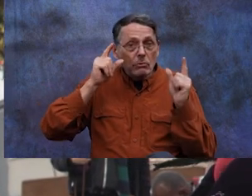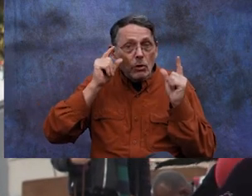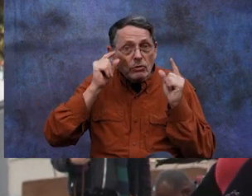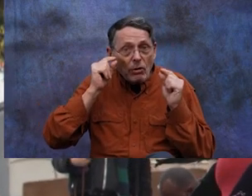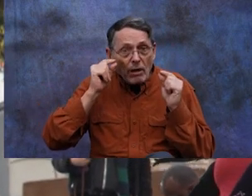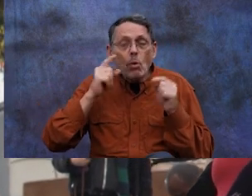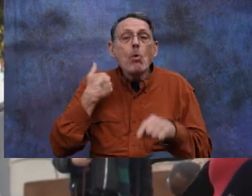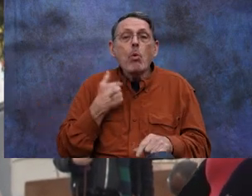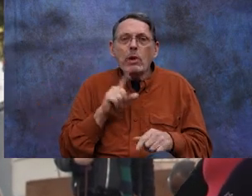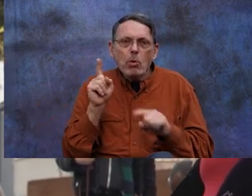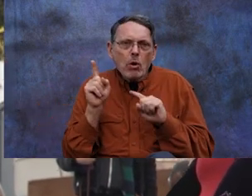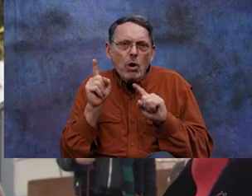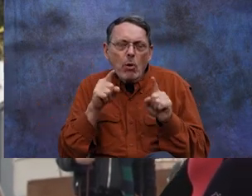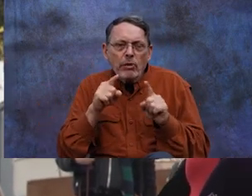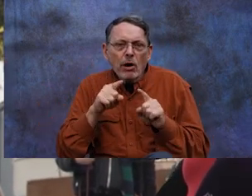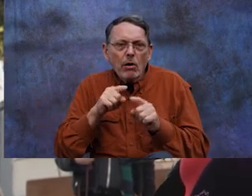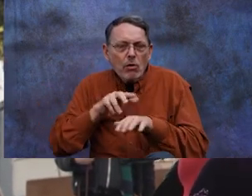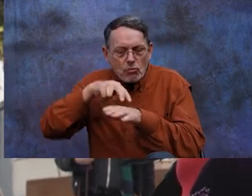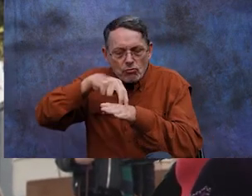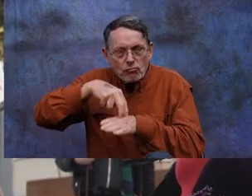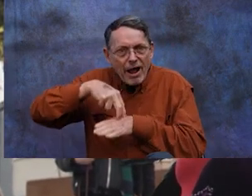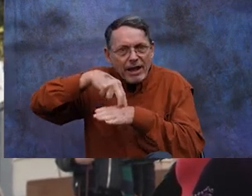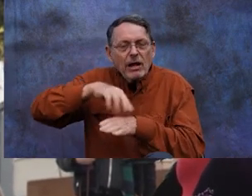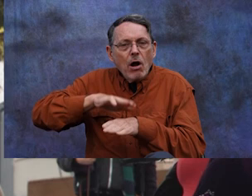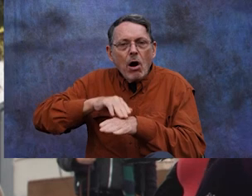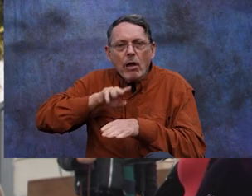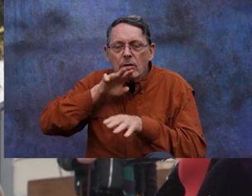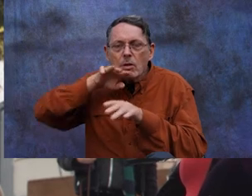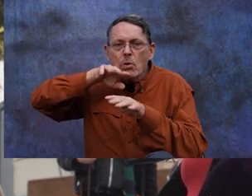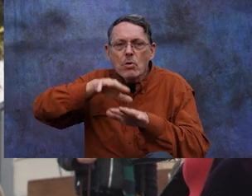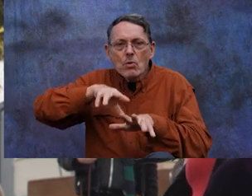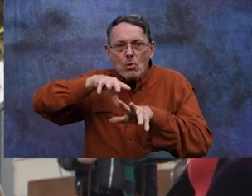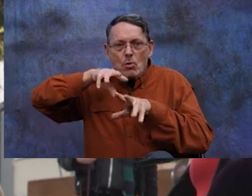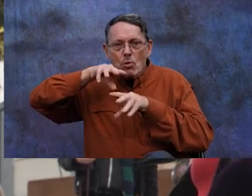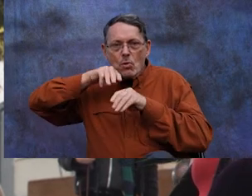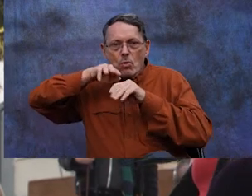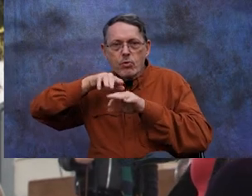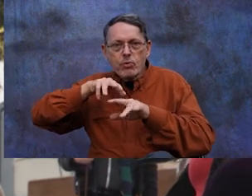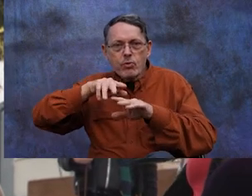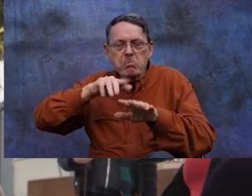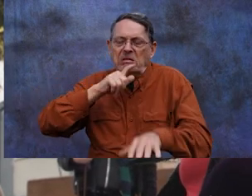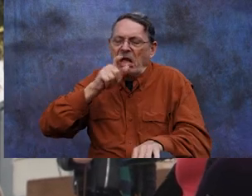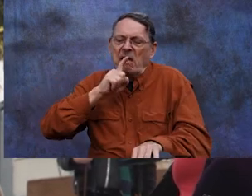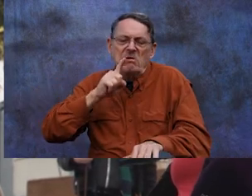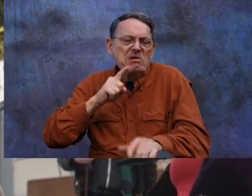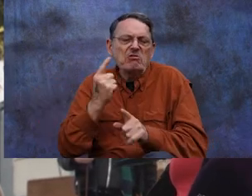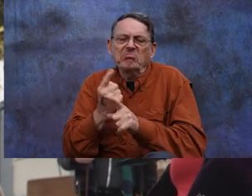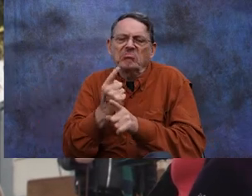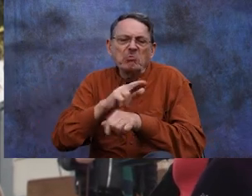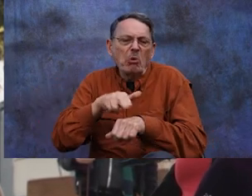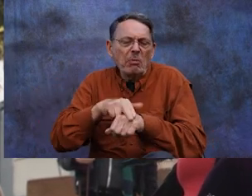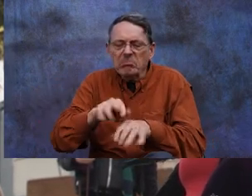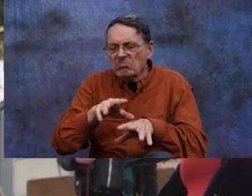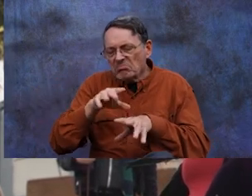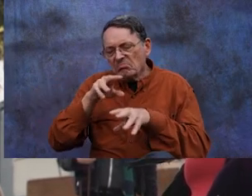and we are gonna go there on the breath. And with each breath you take in, and there doesn't have to be a special breath, just breathe like you normally do.